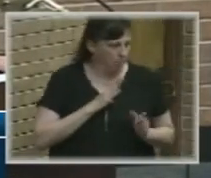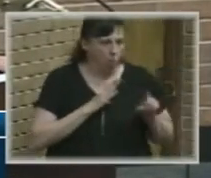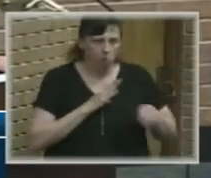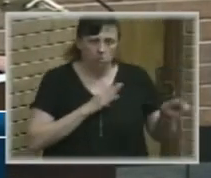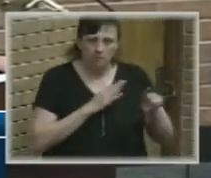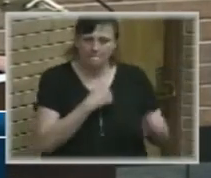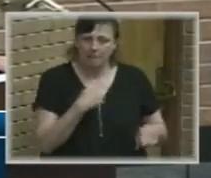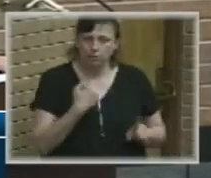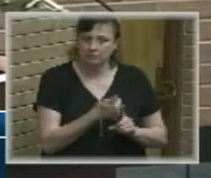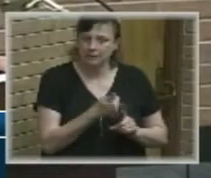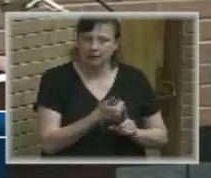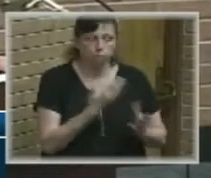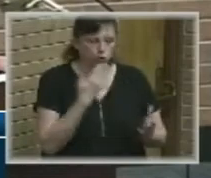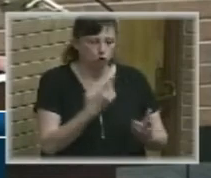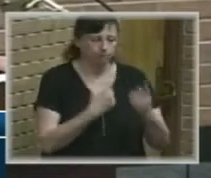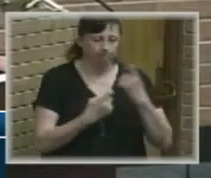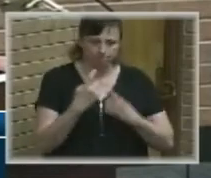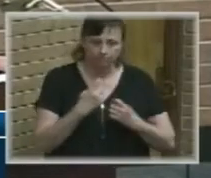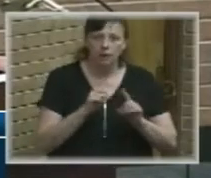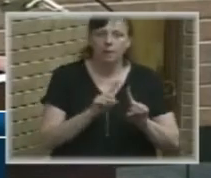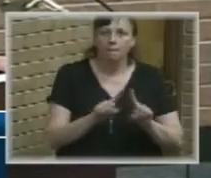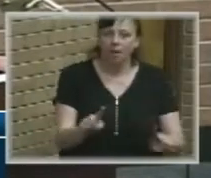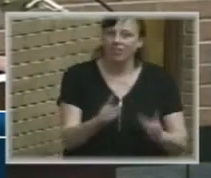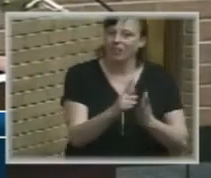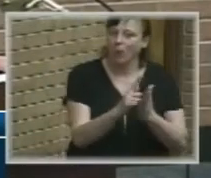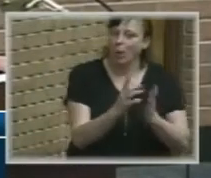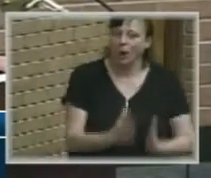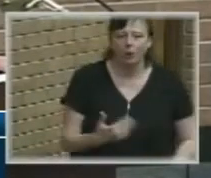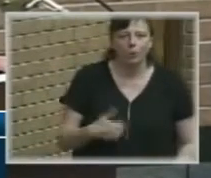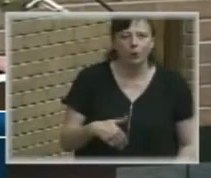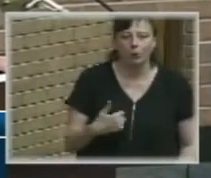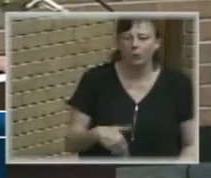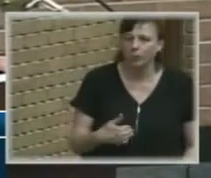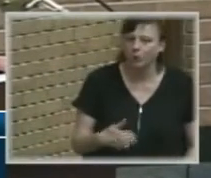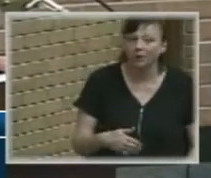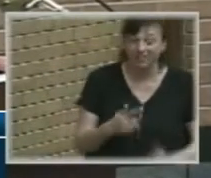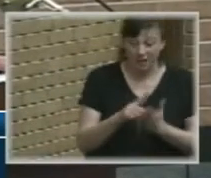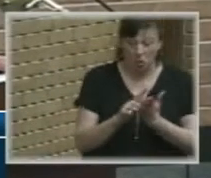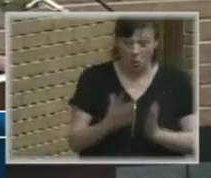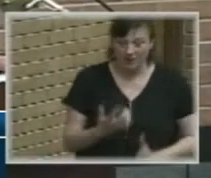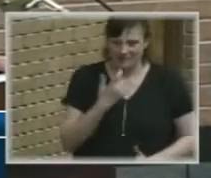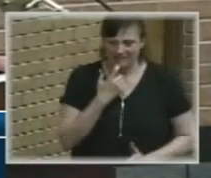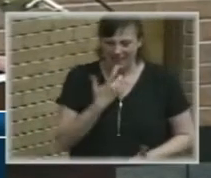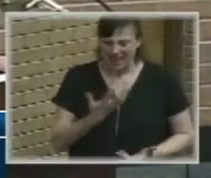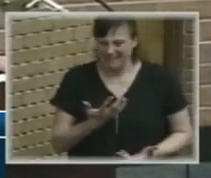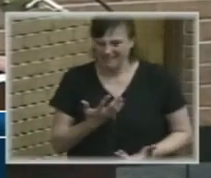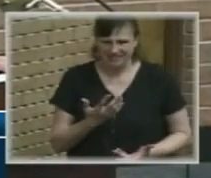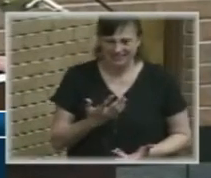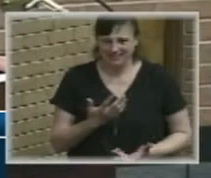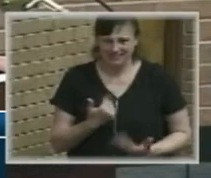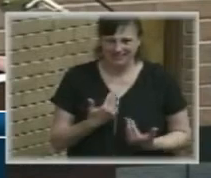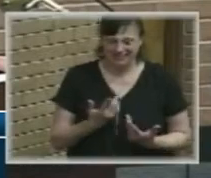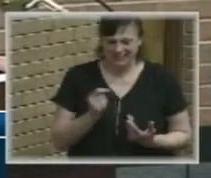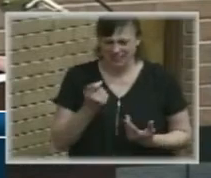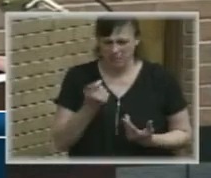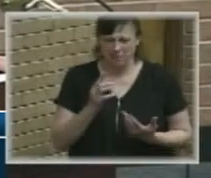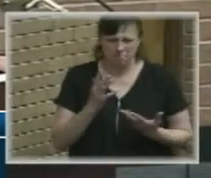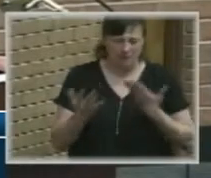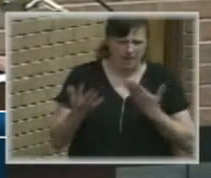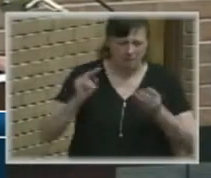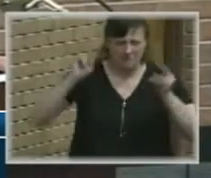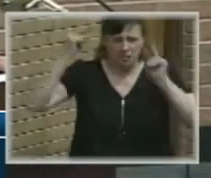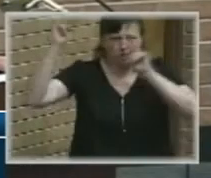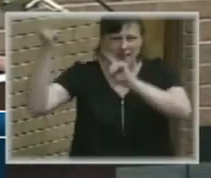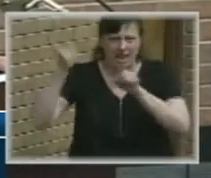good questions. But boy, did their lawyer, he made it clear. I think the facade was a little misunderstanding. That